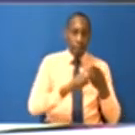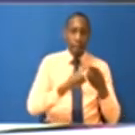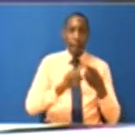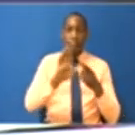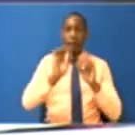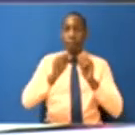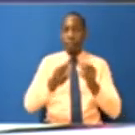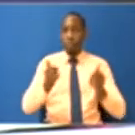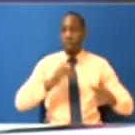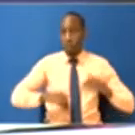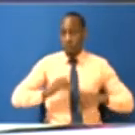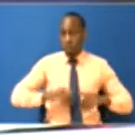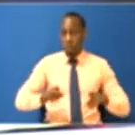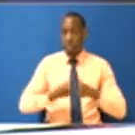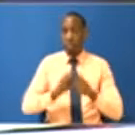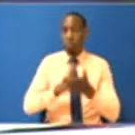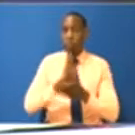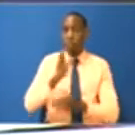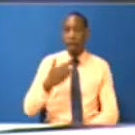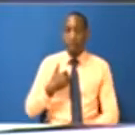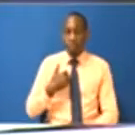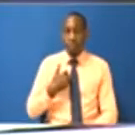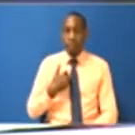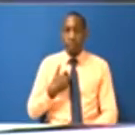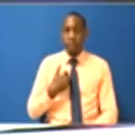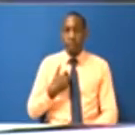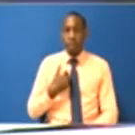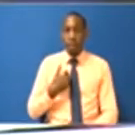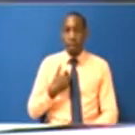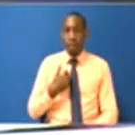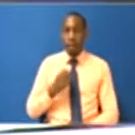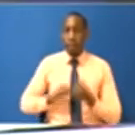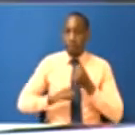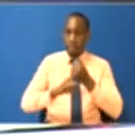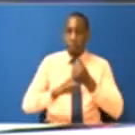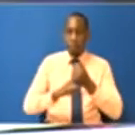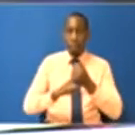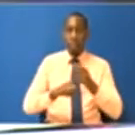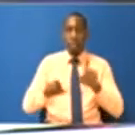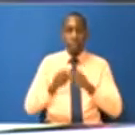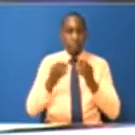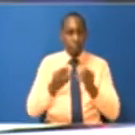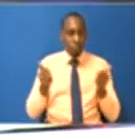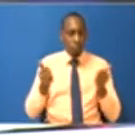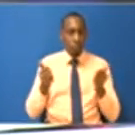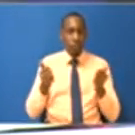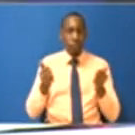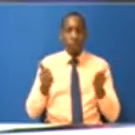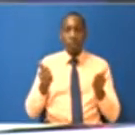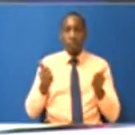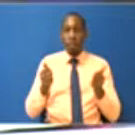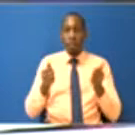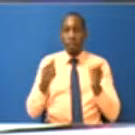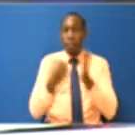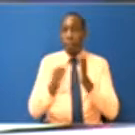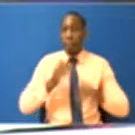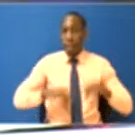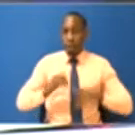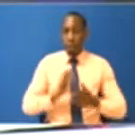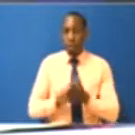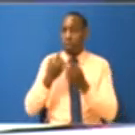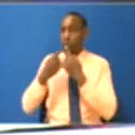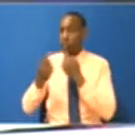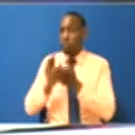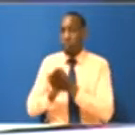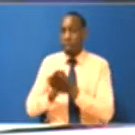going to deal with it do you really have the willpower to get there and deal with decisively with the issue of corruption don't talk